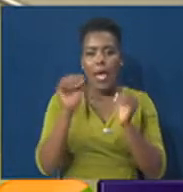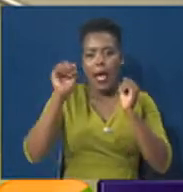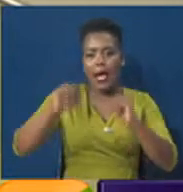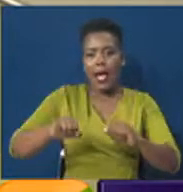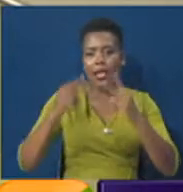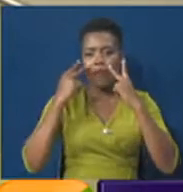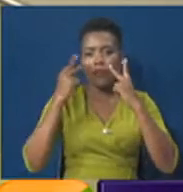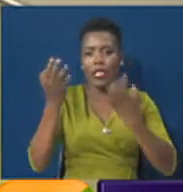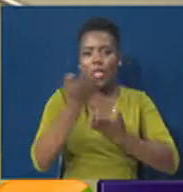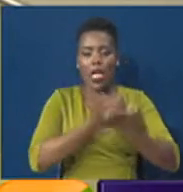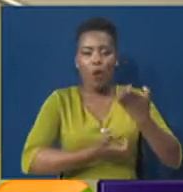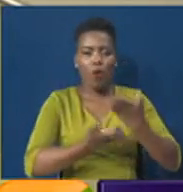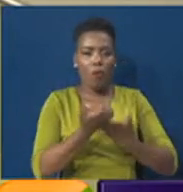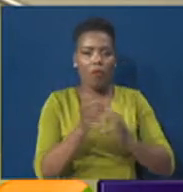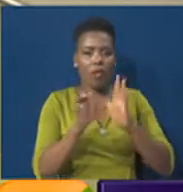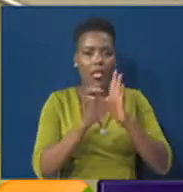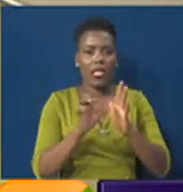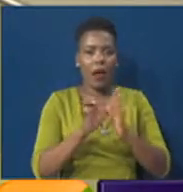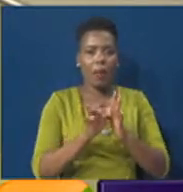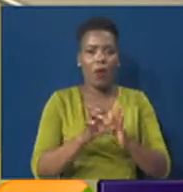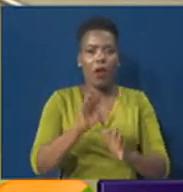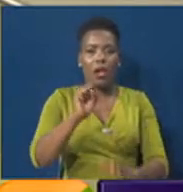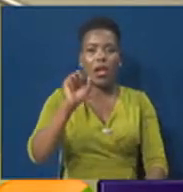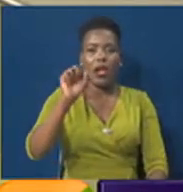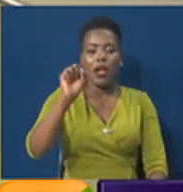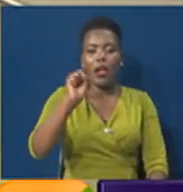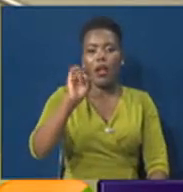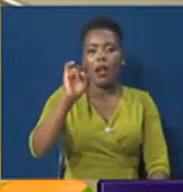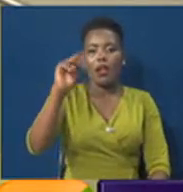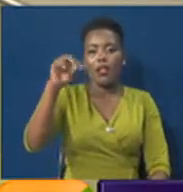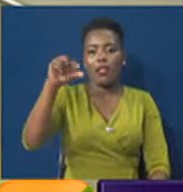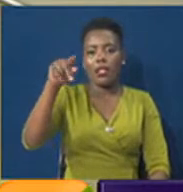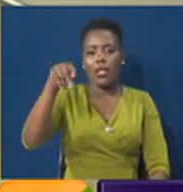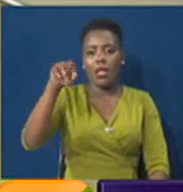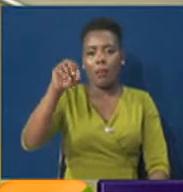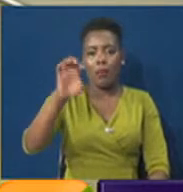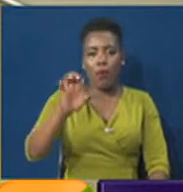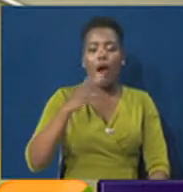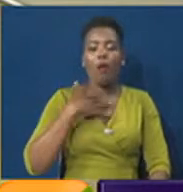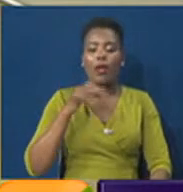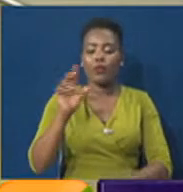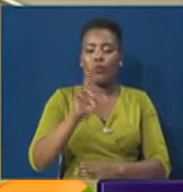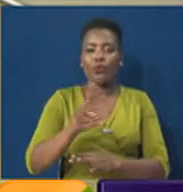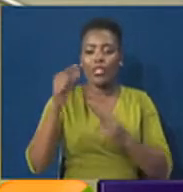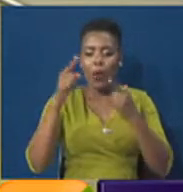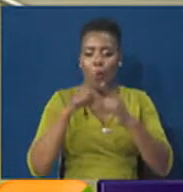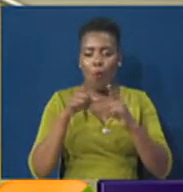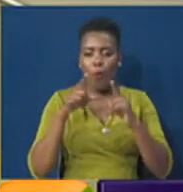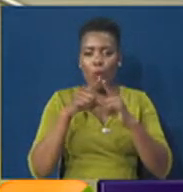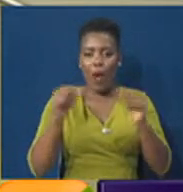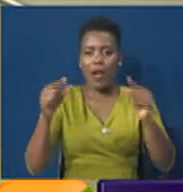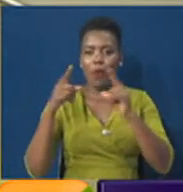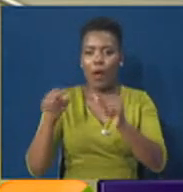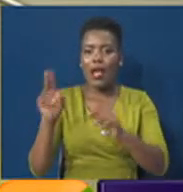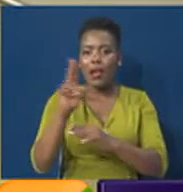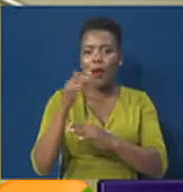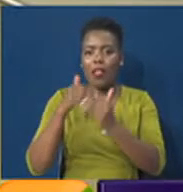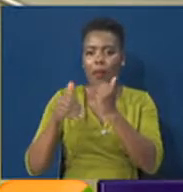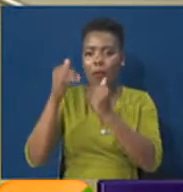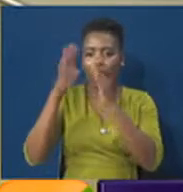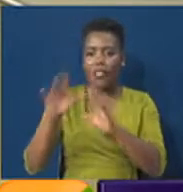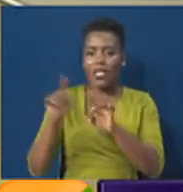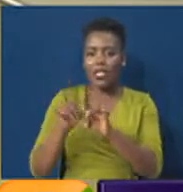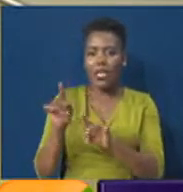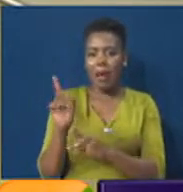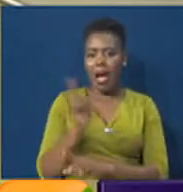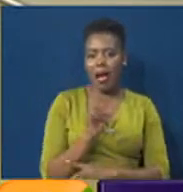at economies, for example, like Singapore, I would not want to use the word Professor is using, but I don't think Lee Kuan Yew was in that